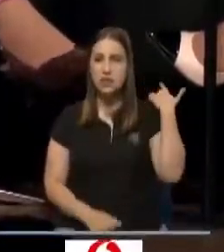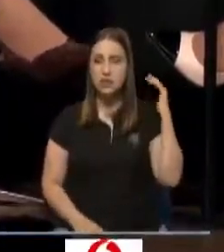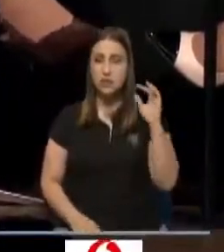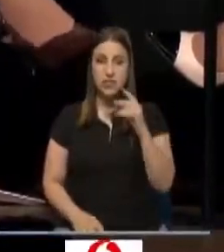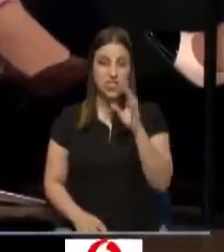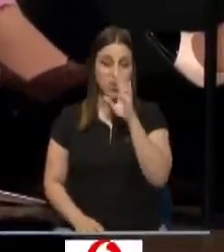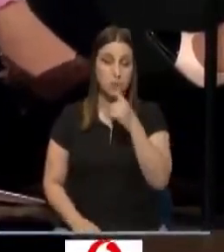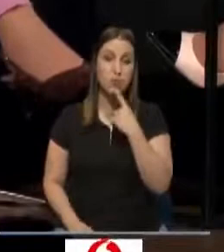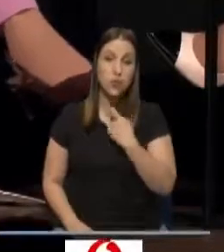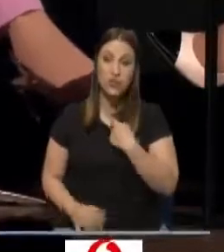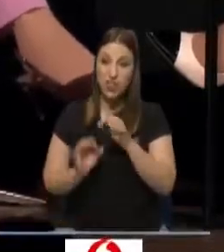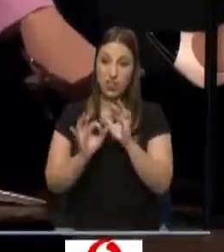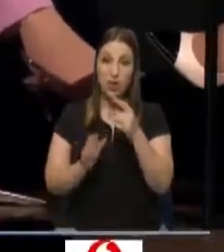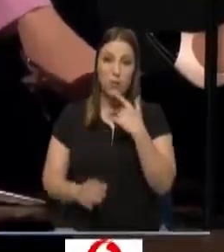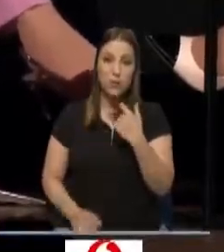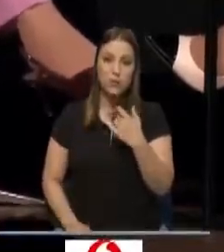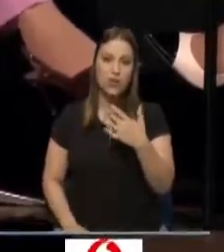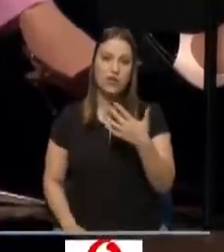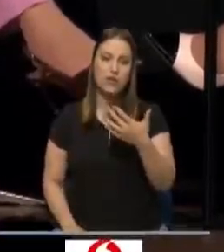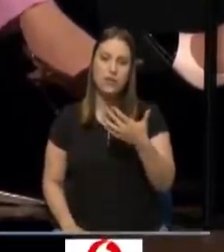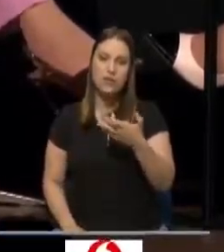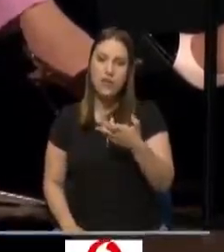ago, if you asked me,